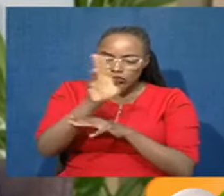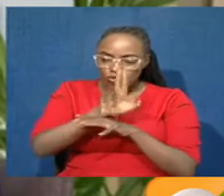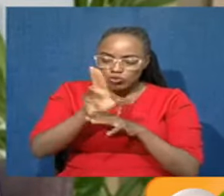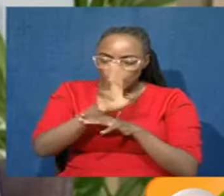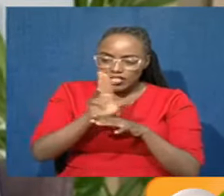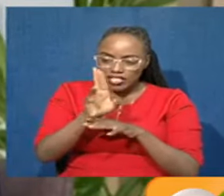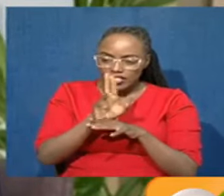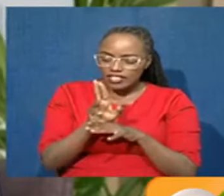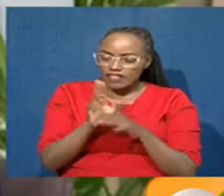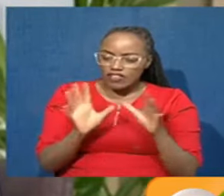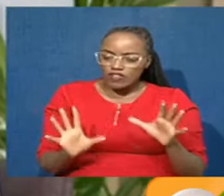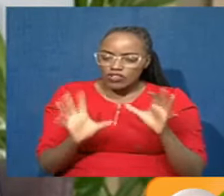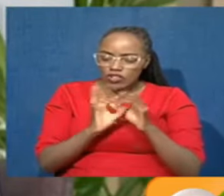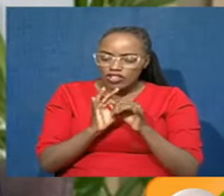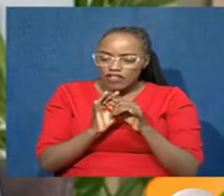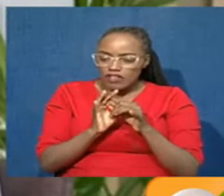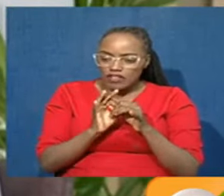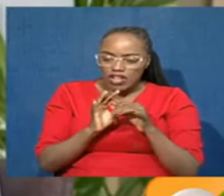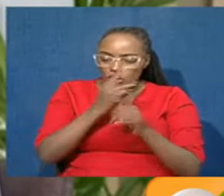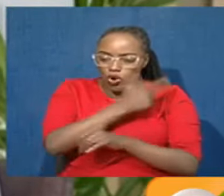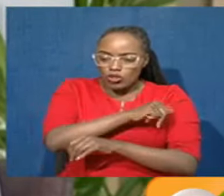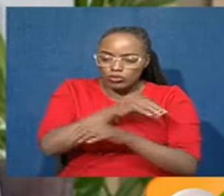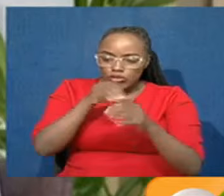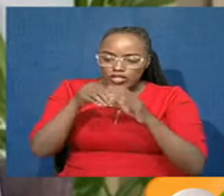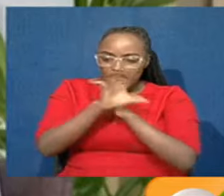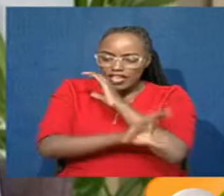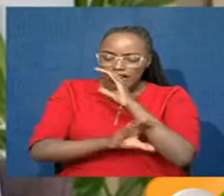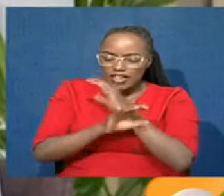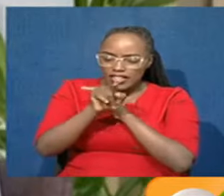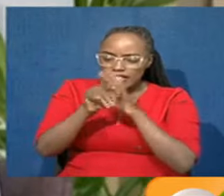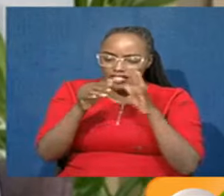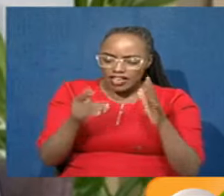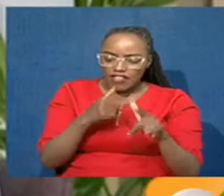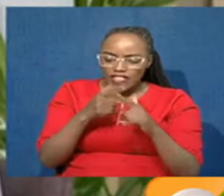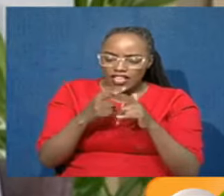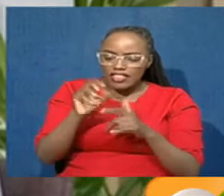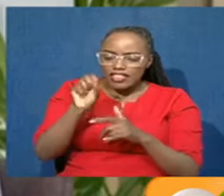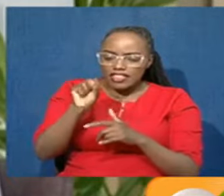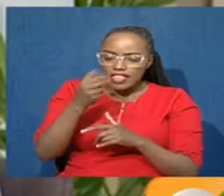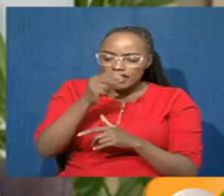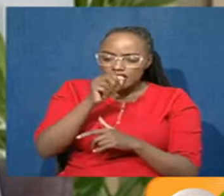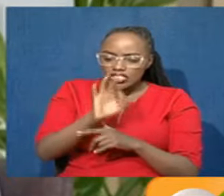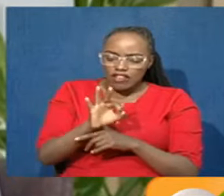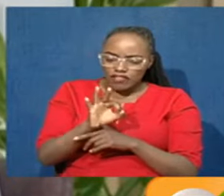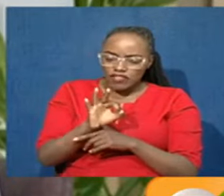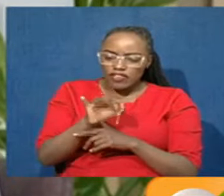in connecting hospitals across the country, what that looks like, and the shift contributions.